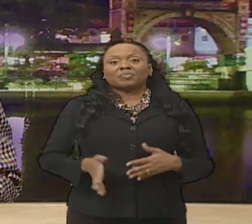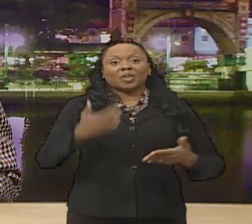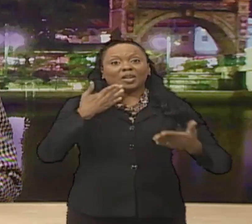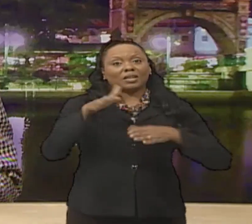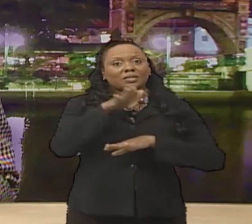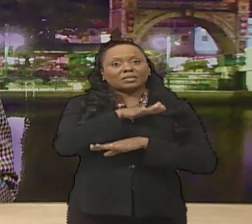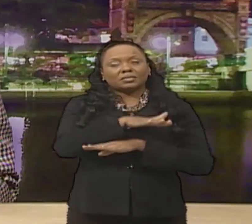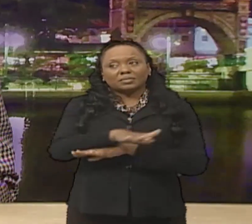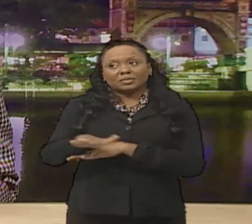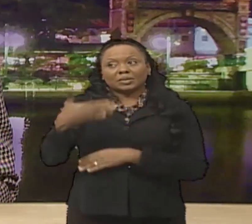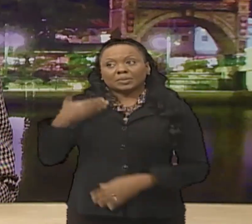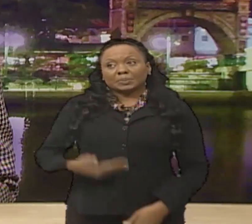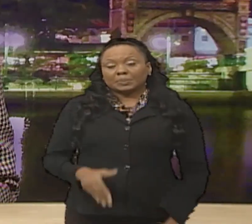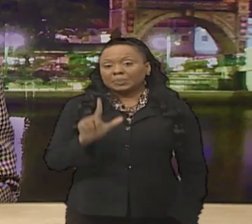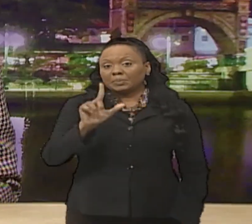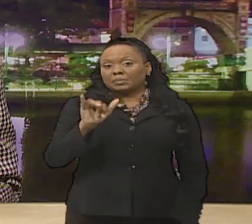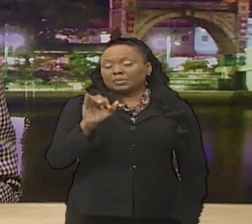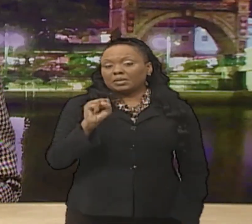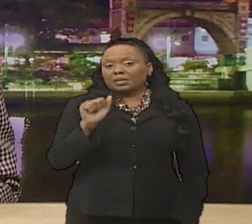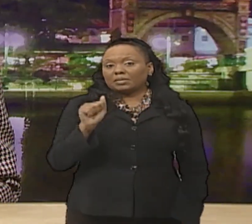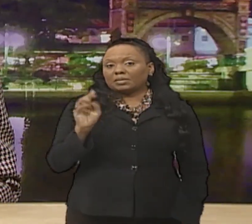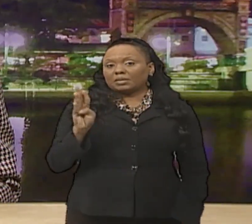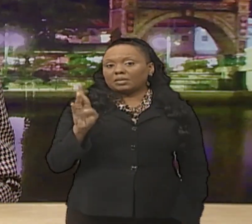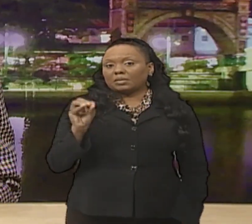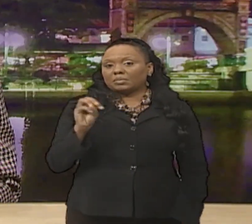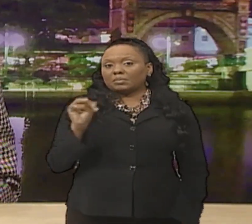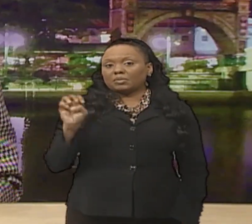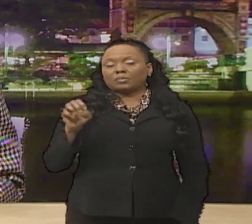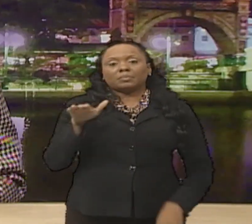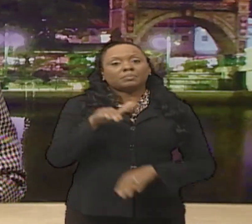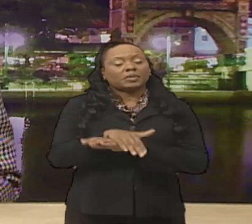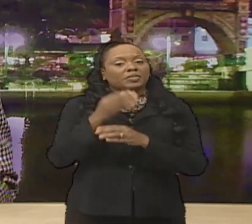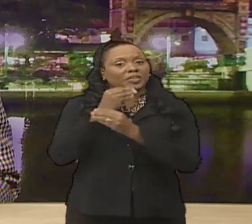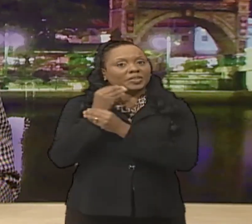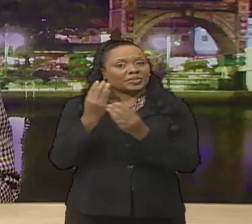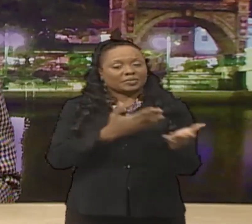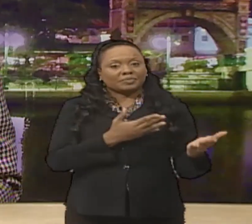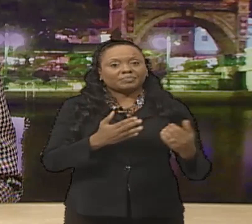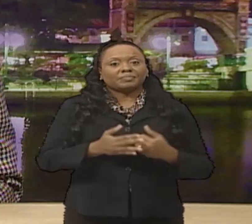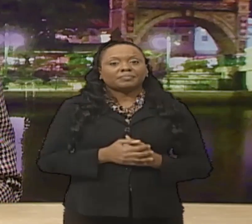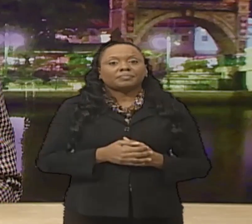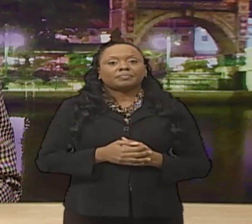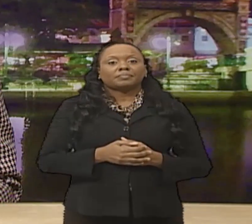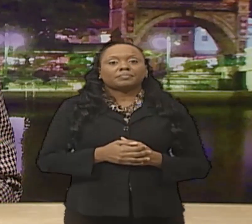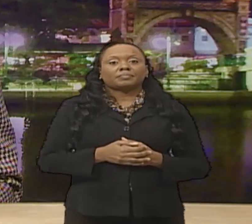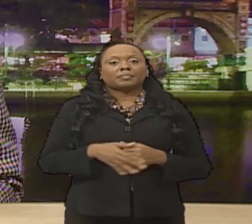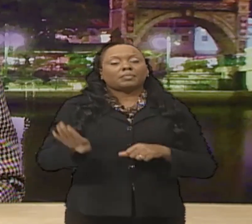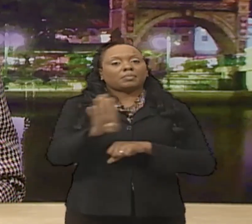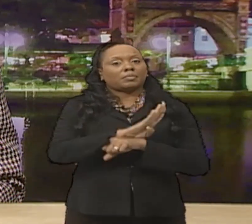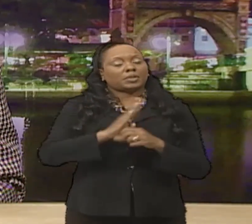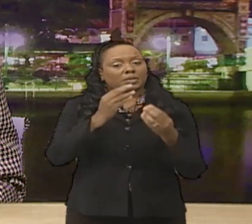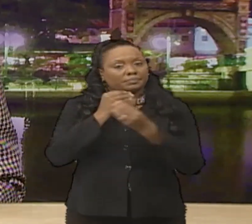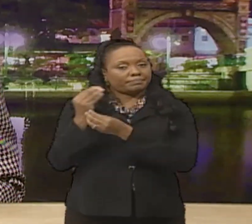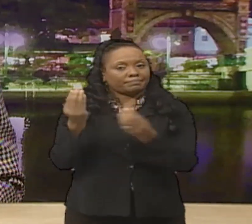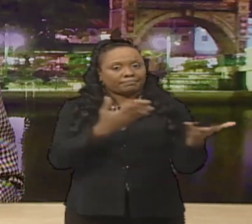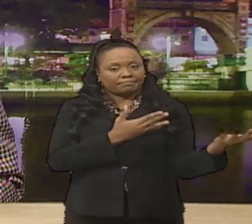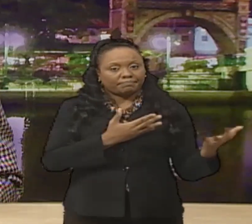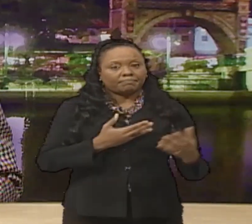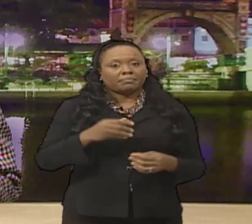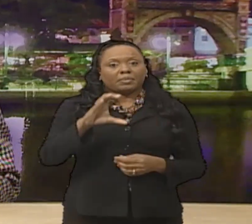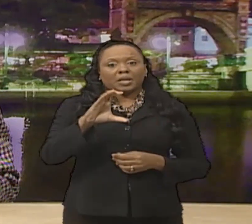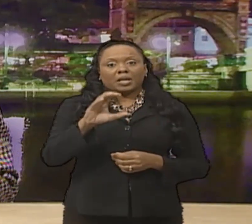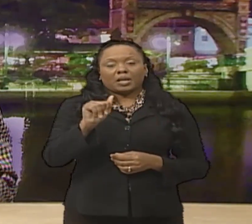Very good evening to you. I'm Lisa Broom with the CBC Evening News. In our top story tonight, Barbados is suggesting to its